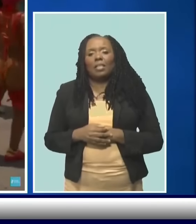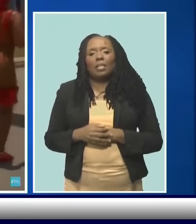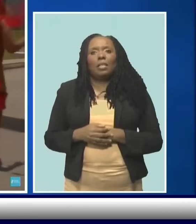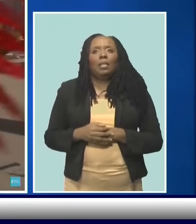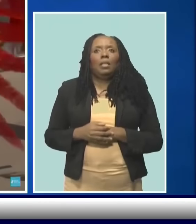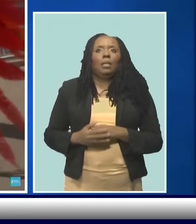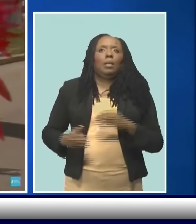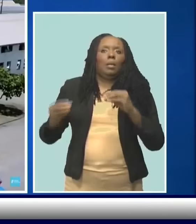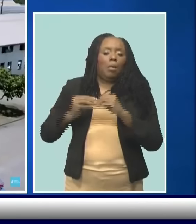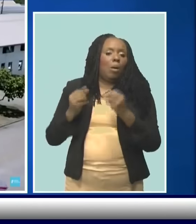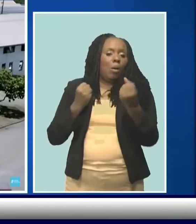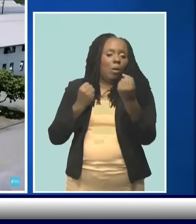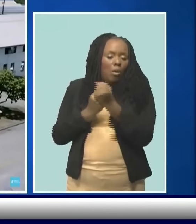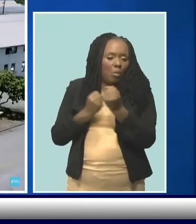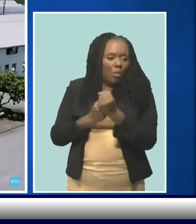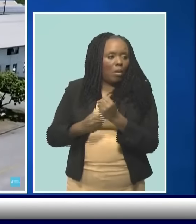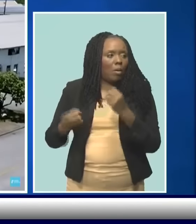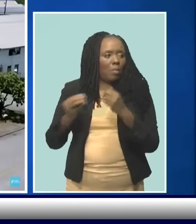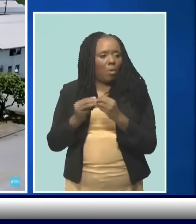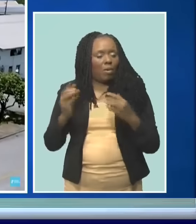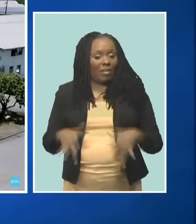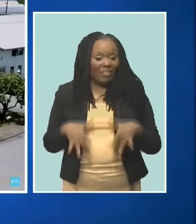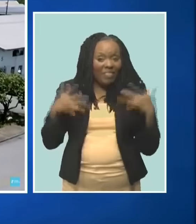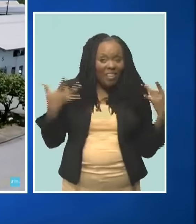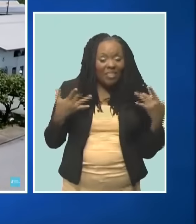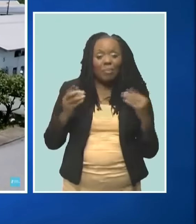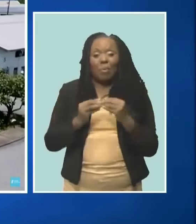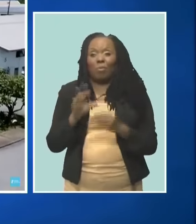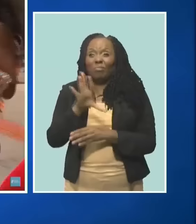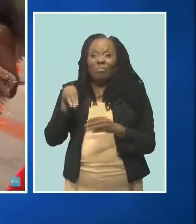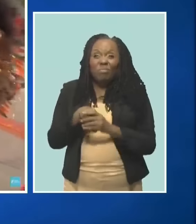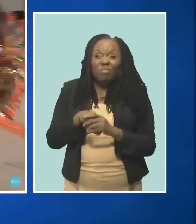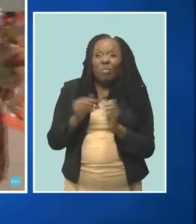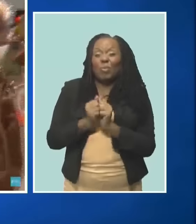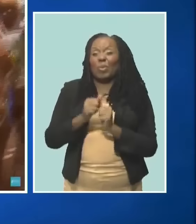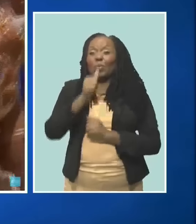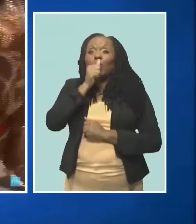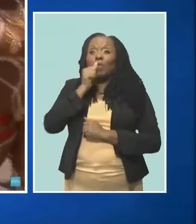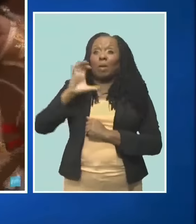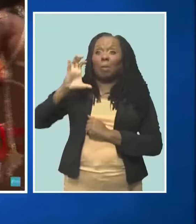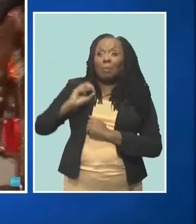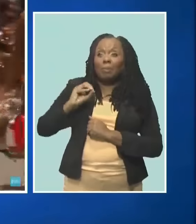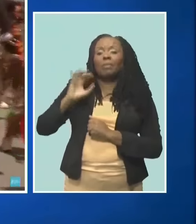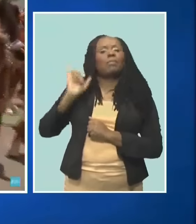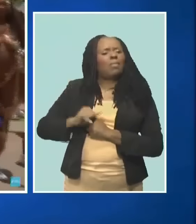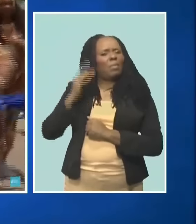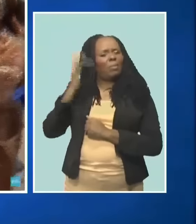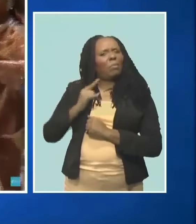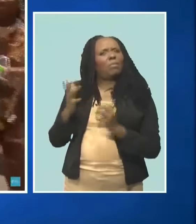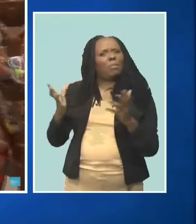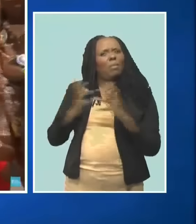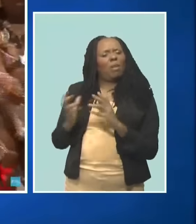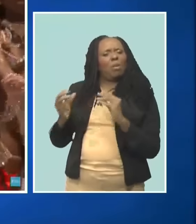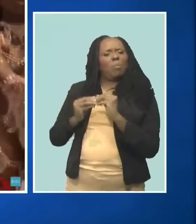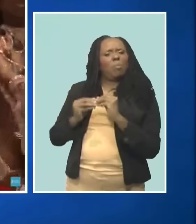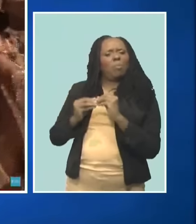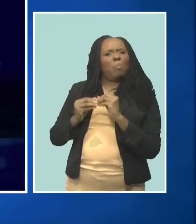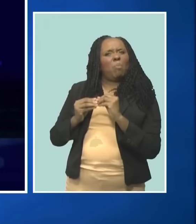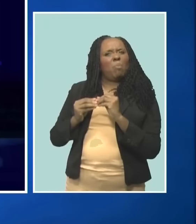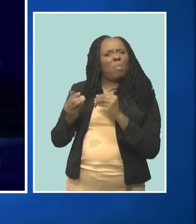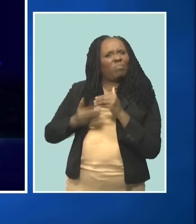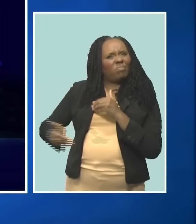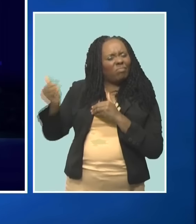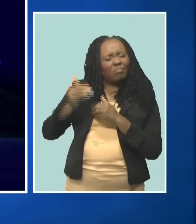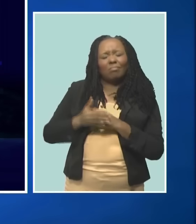of supporting events and the higher participation by the private sector are among the reasons for an extension of the festival. I find it